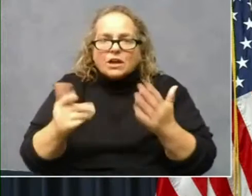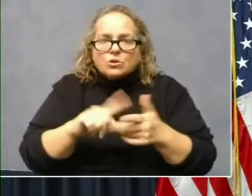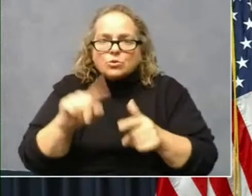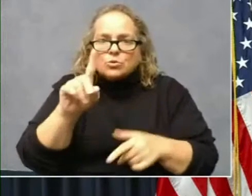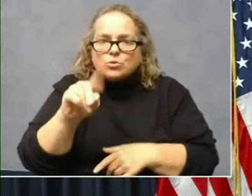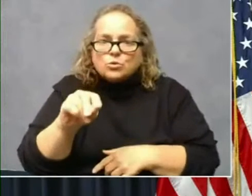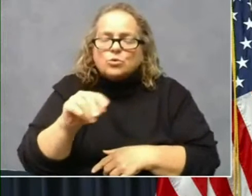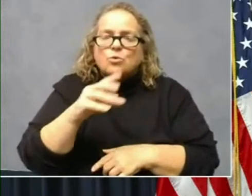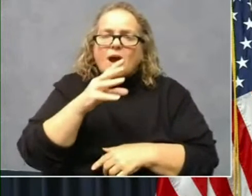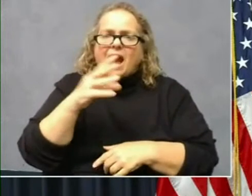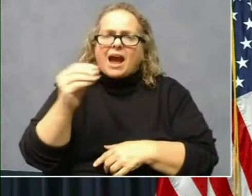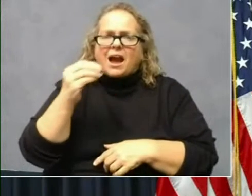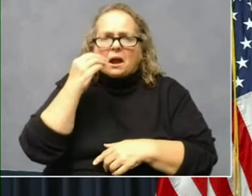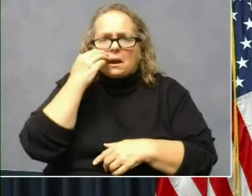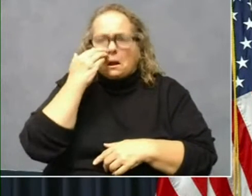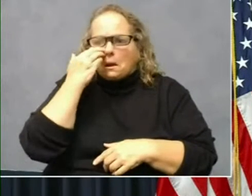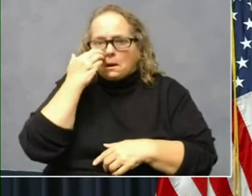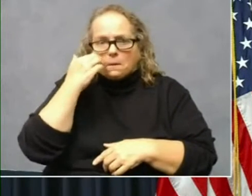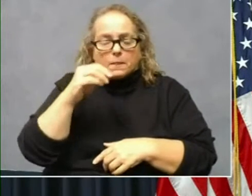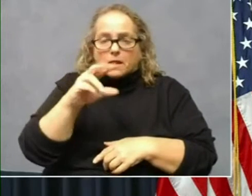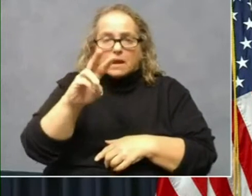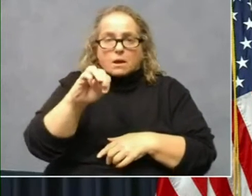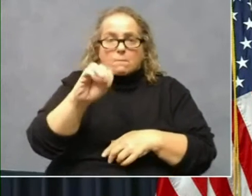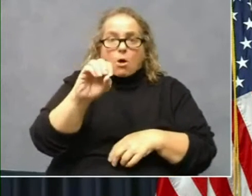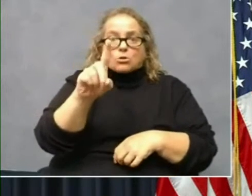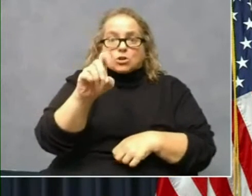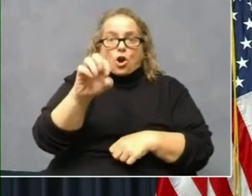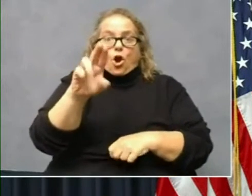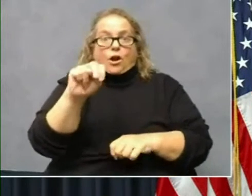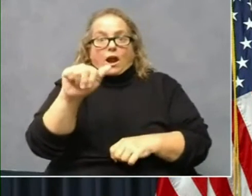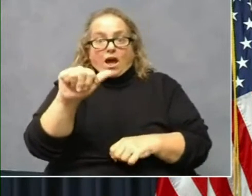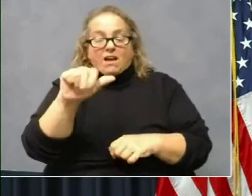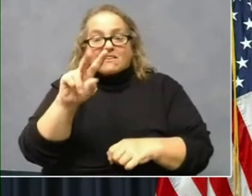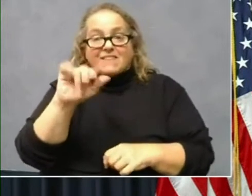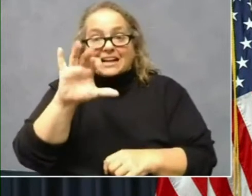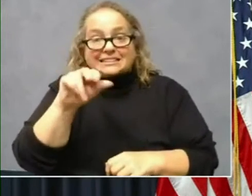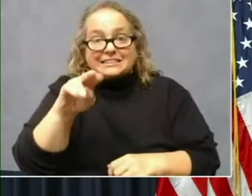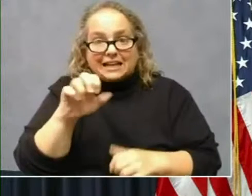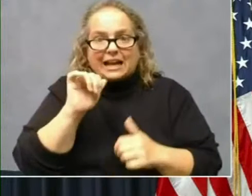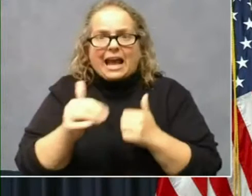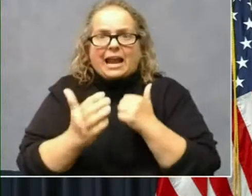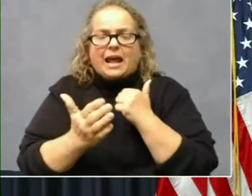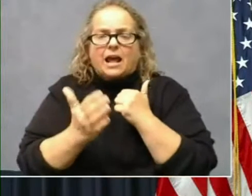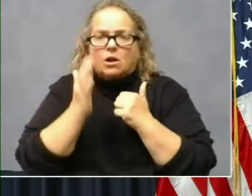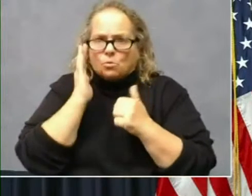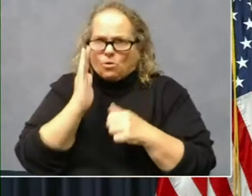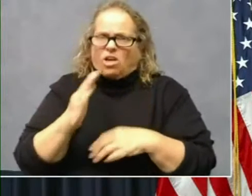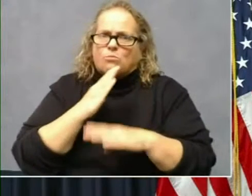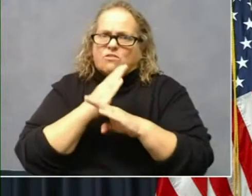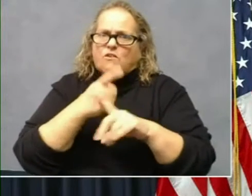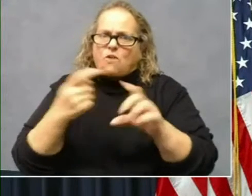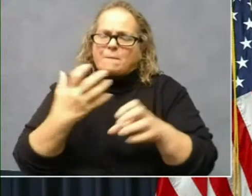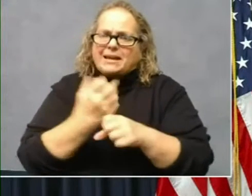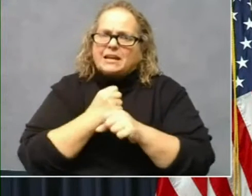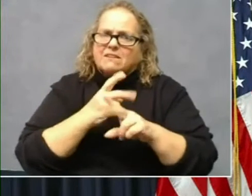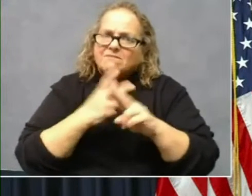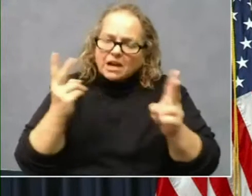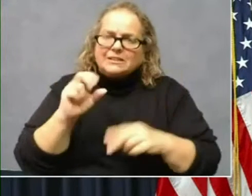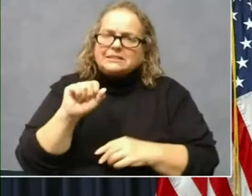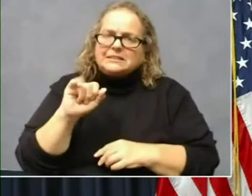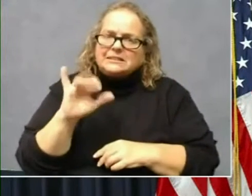least the Moderna vaccine, I mean, it looks like it can keep you from getting really sick. You know, I think it's going to be interesting looking